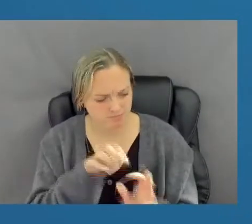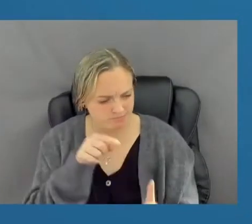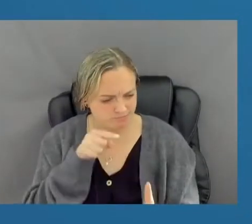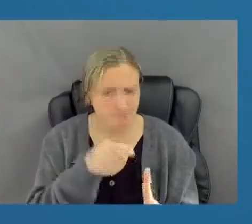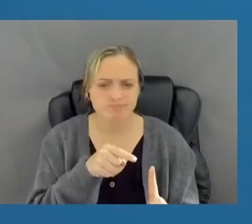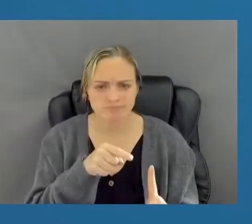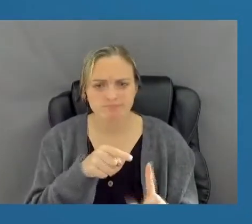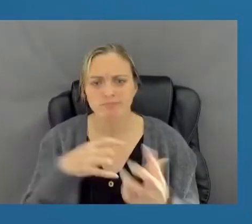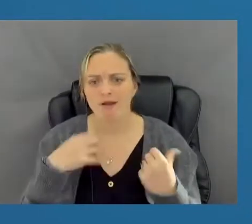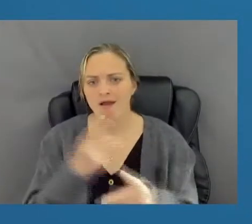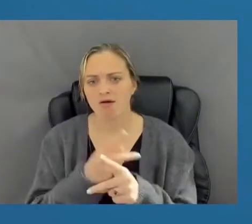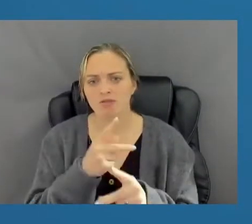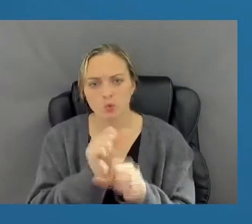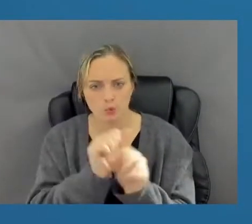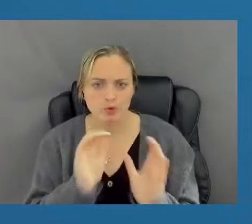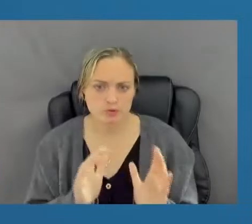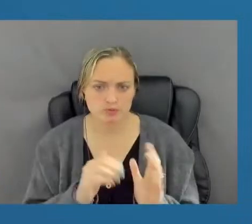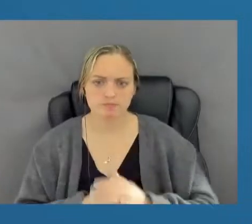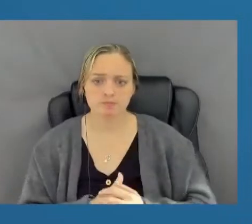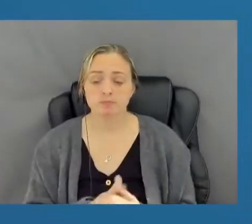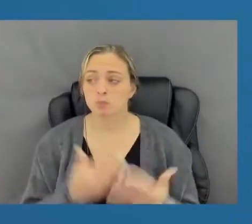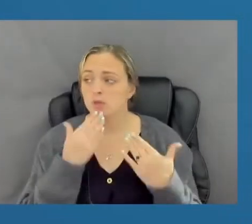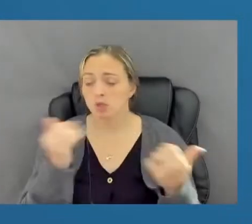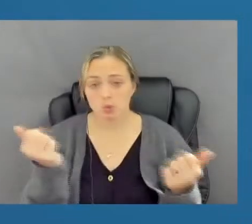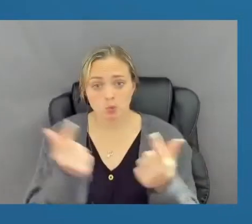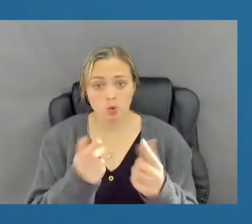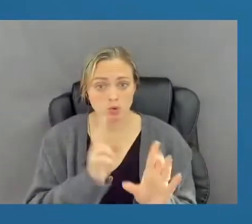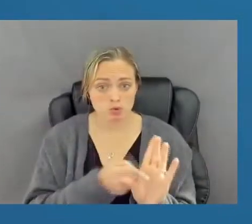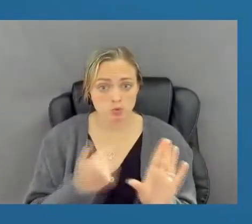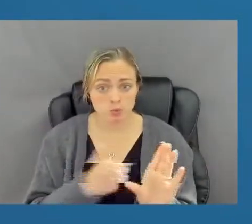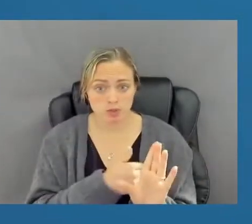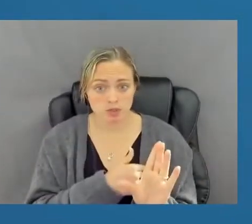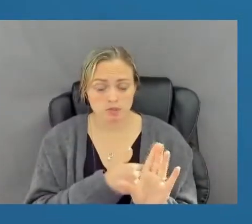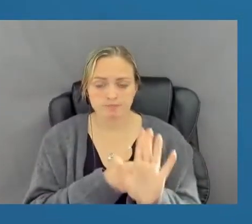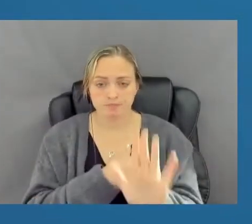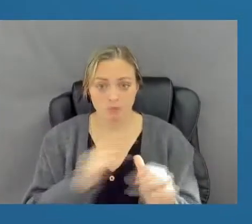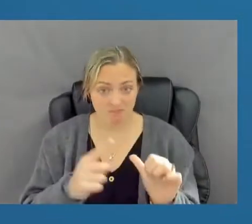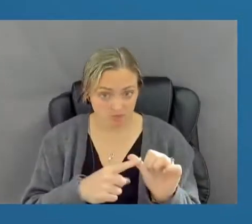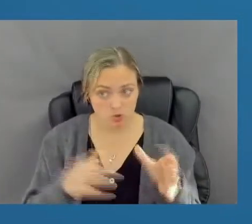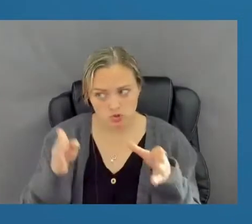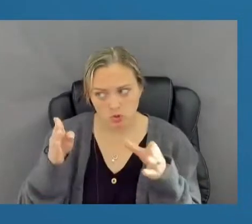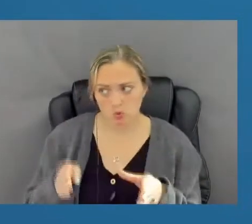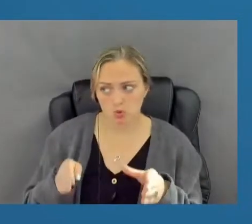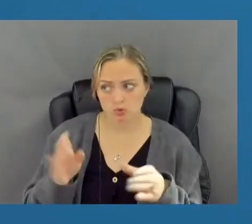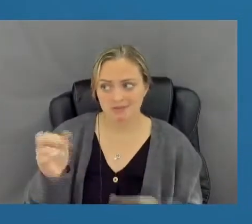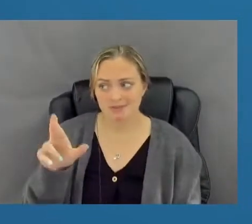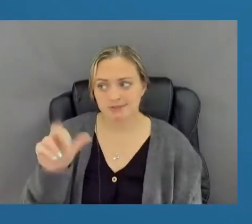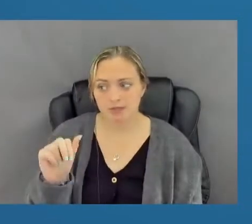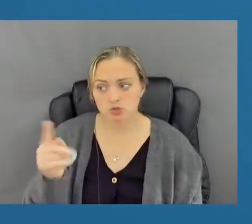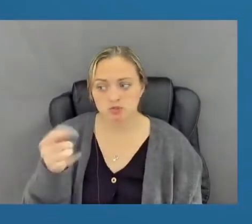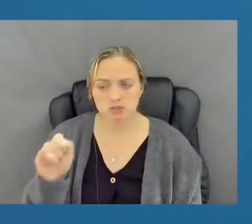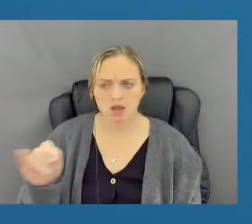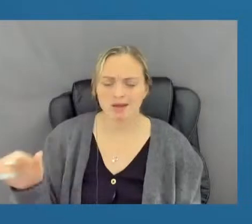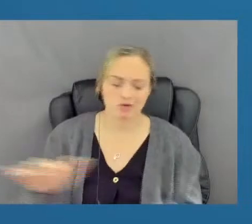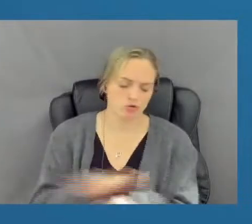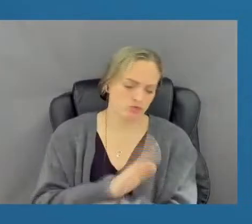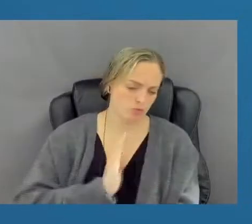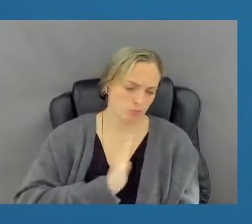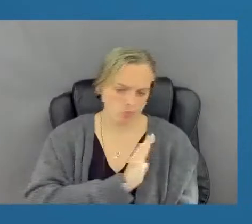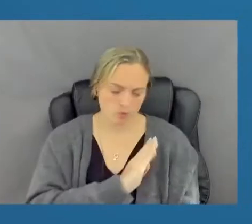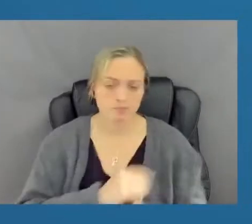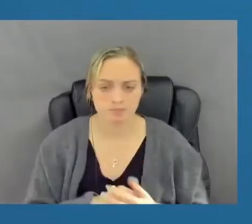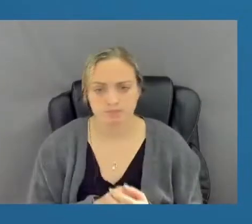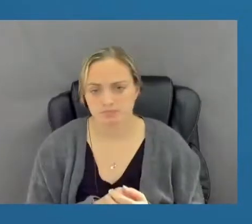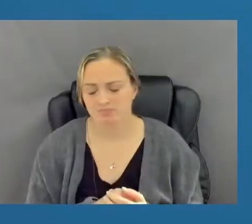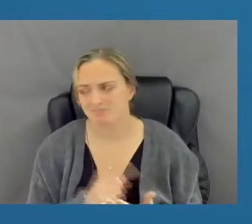healthcare workers. And I want to thank everyone who's joined us here today. First of all, our host, Sandra Scott, and your entire executive board. I am